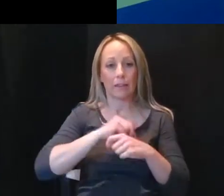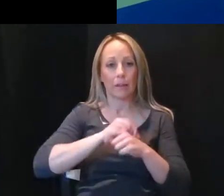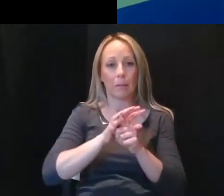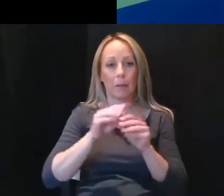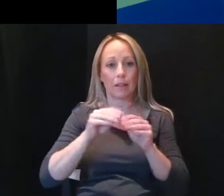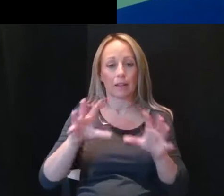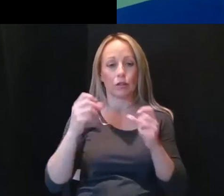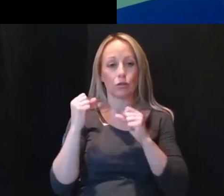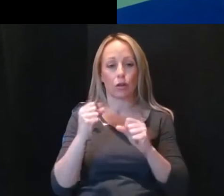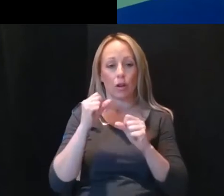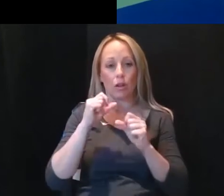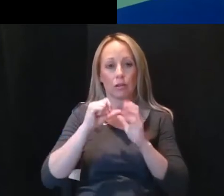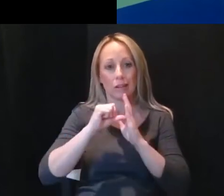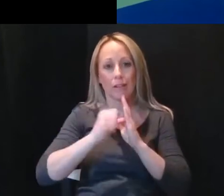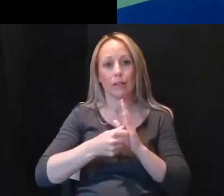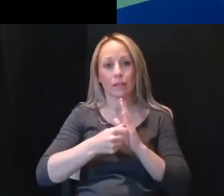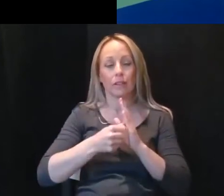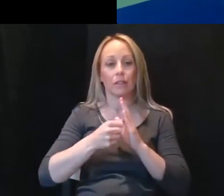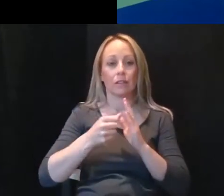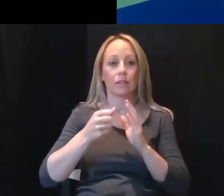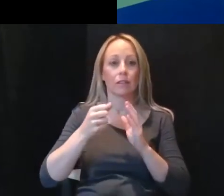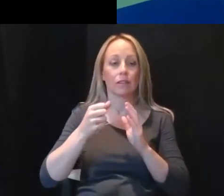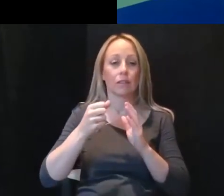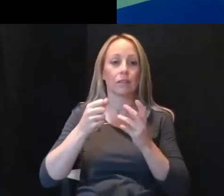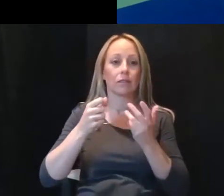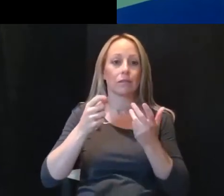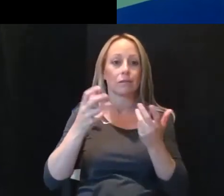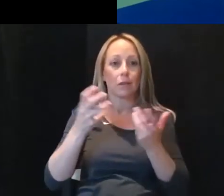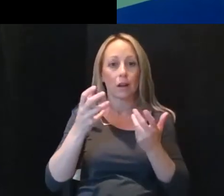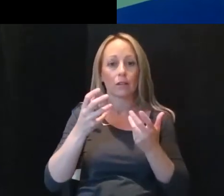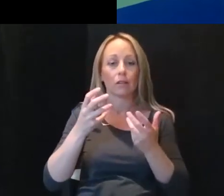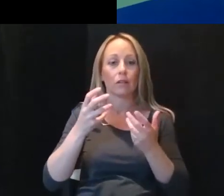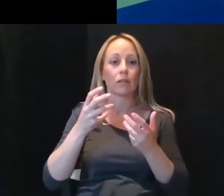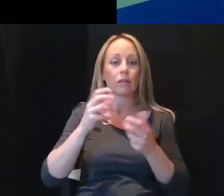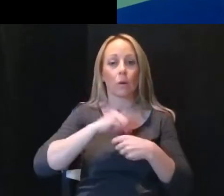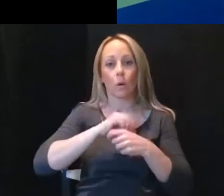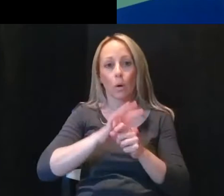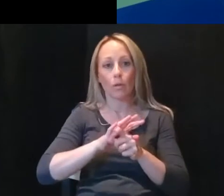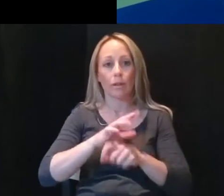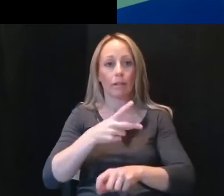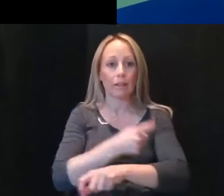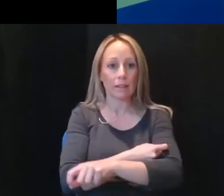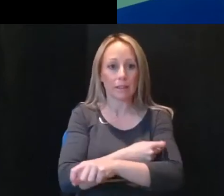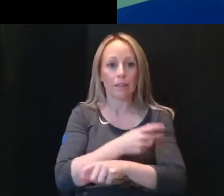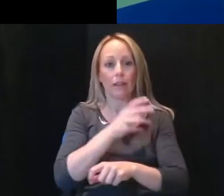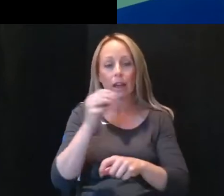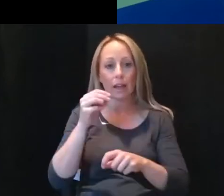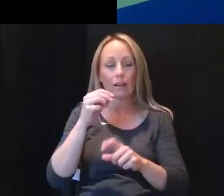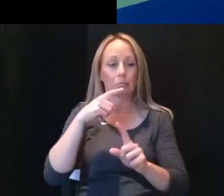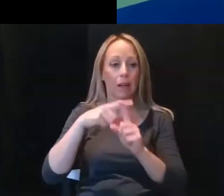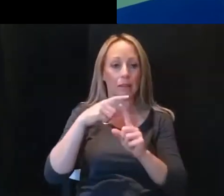been placed on the data that describes the spread of COVID-19. Data is compiled on positive